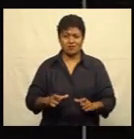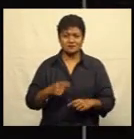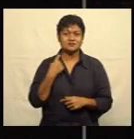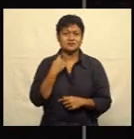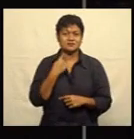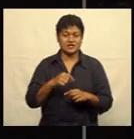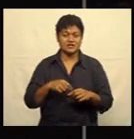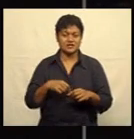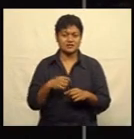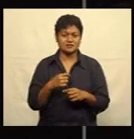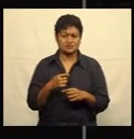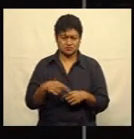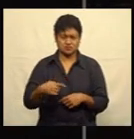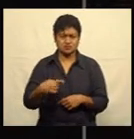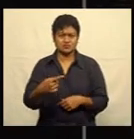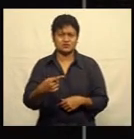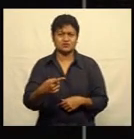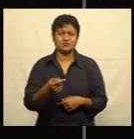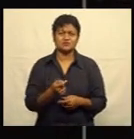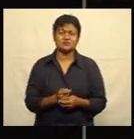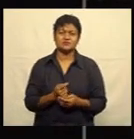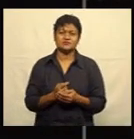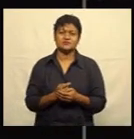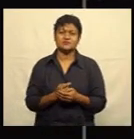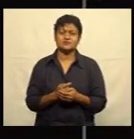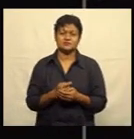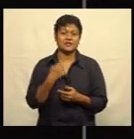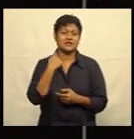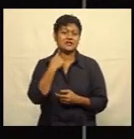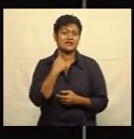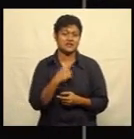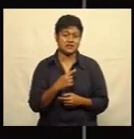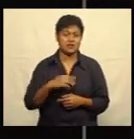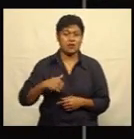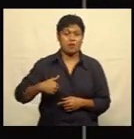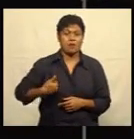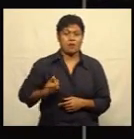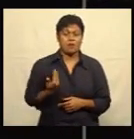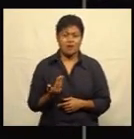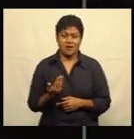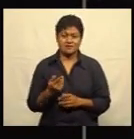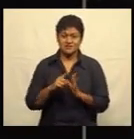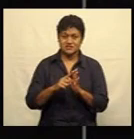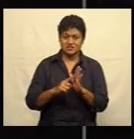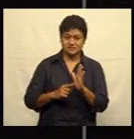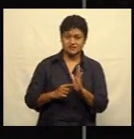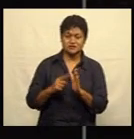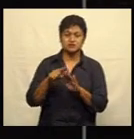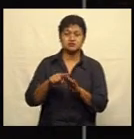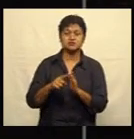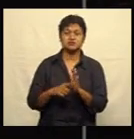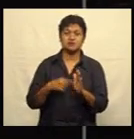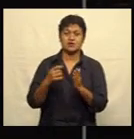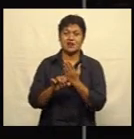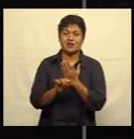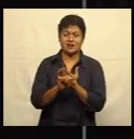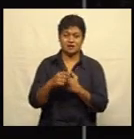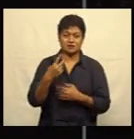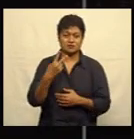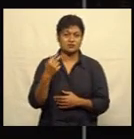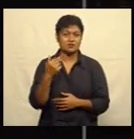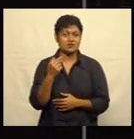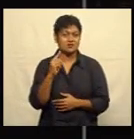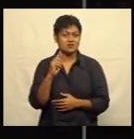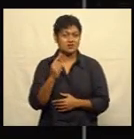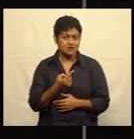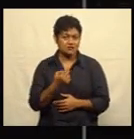today. Lusaka is alleged to have killed his 44-year-old wife Jennifer Ann Downs in July 2019 at their rented